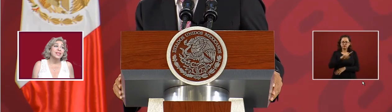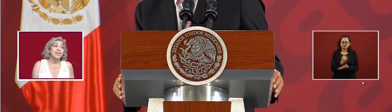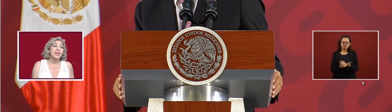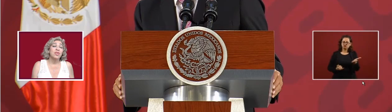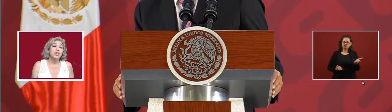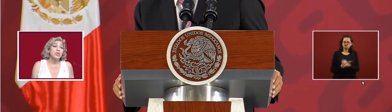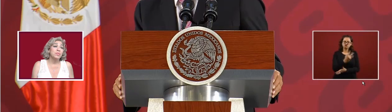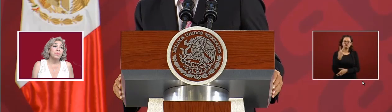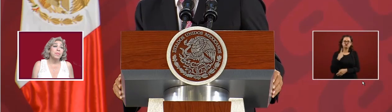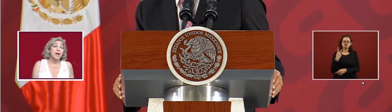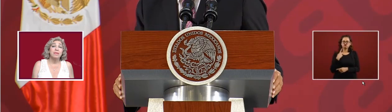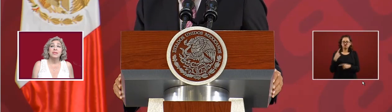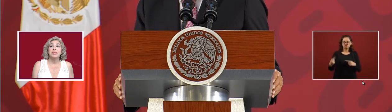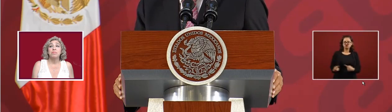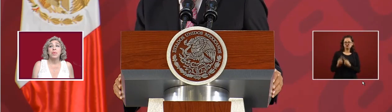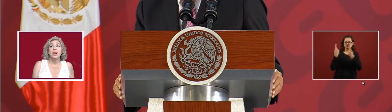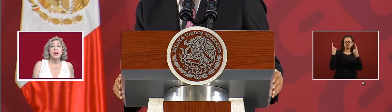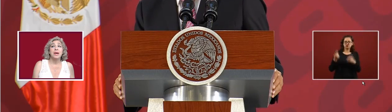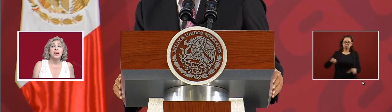or due to